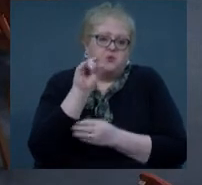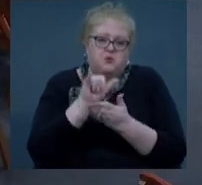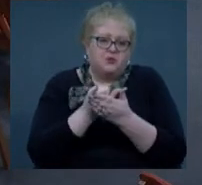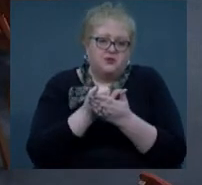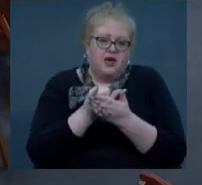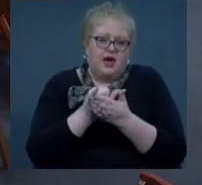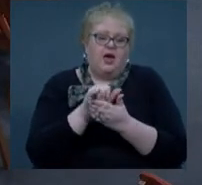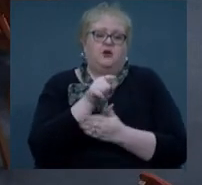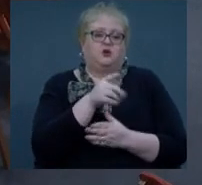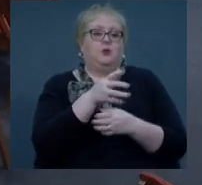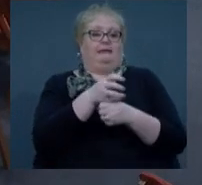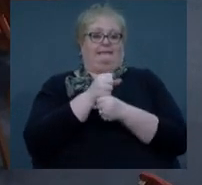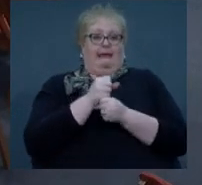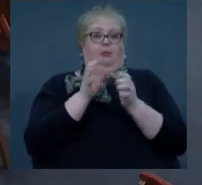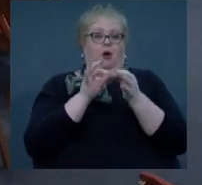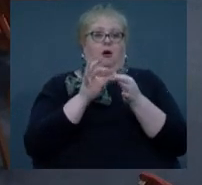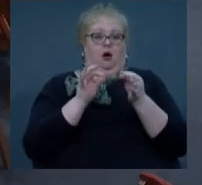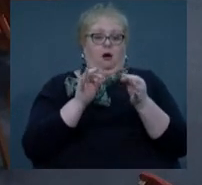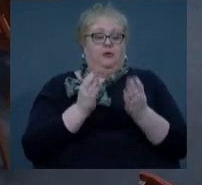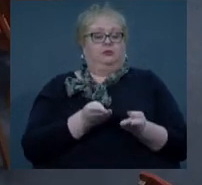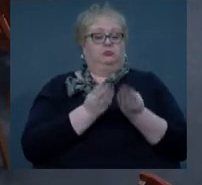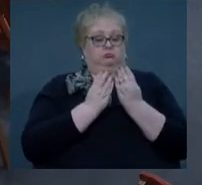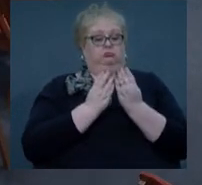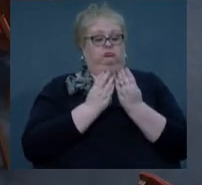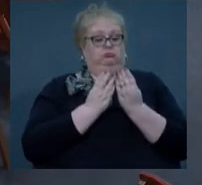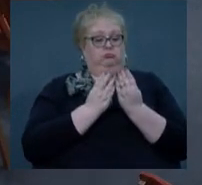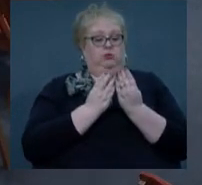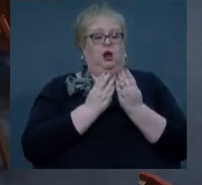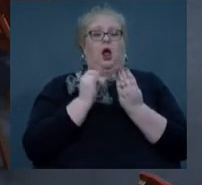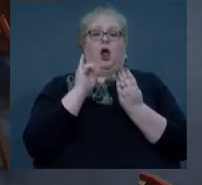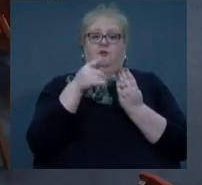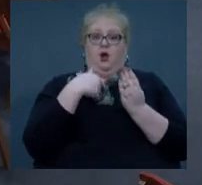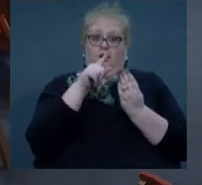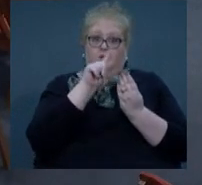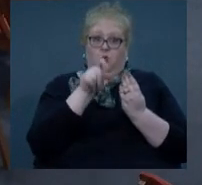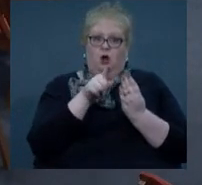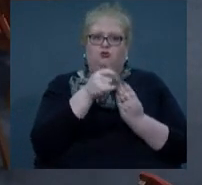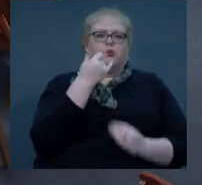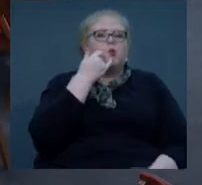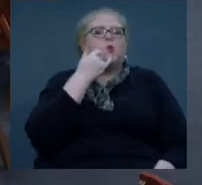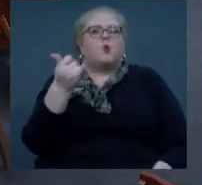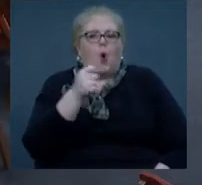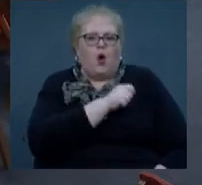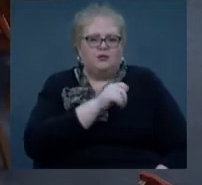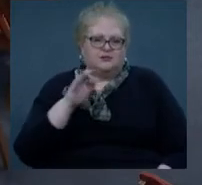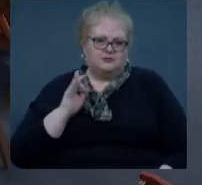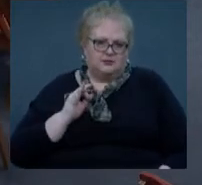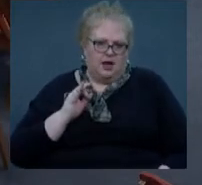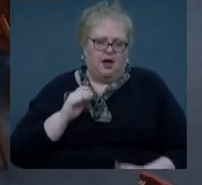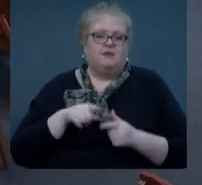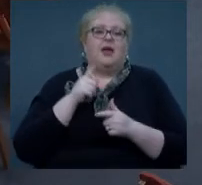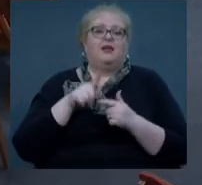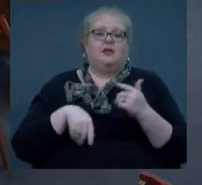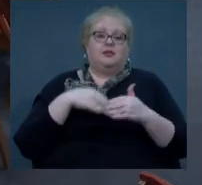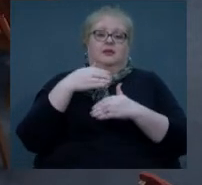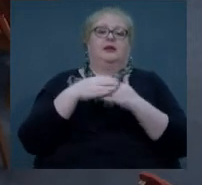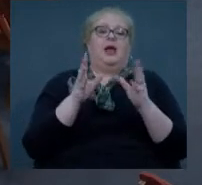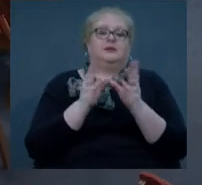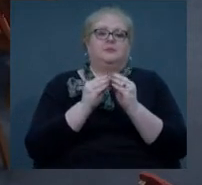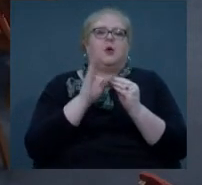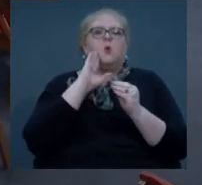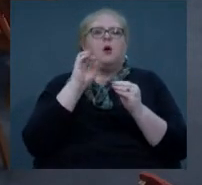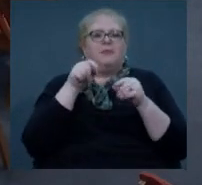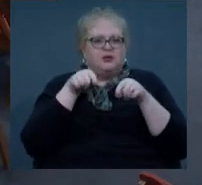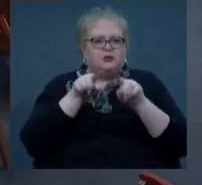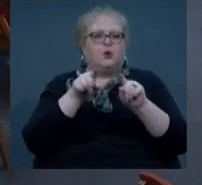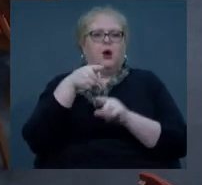you get your comments, and then if you have any questions, you call staff and they go over it, and then your next meeting would be at the public meeting or the planning commission.